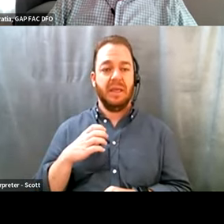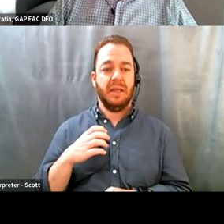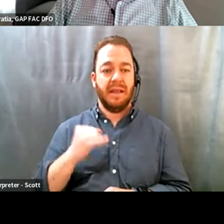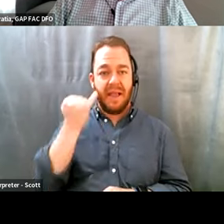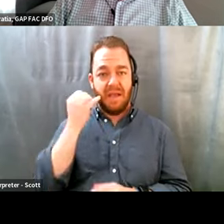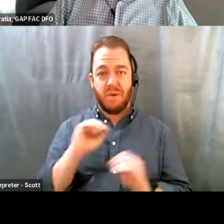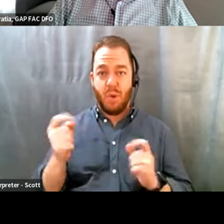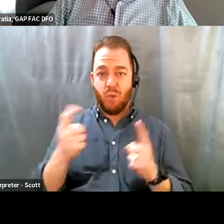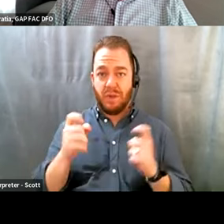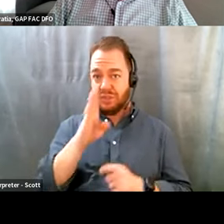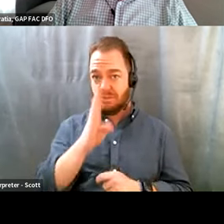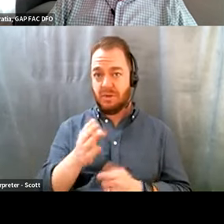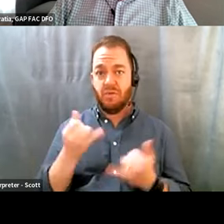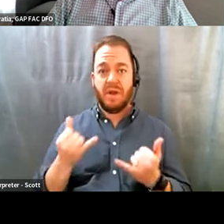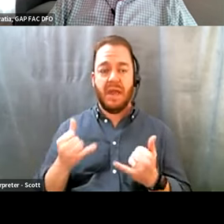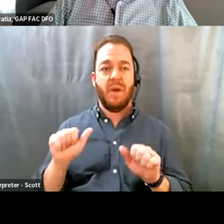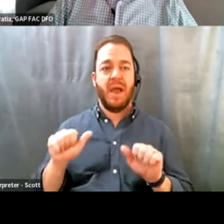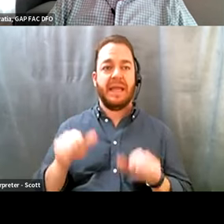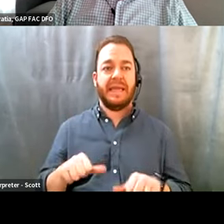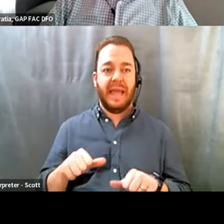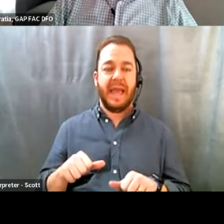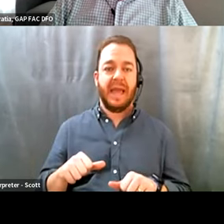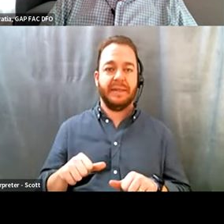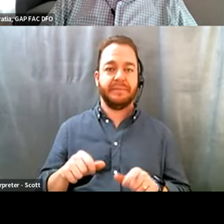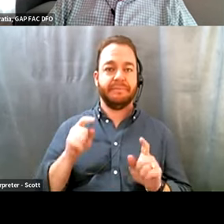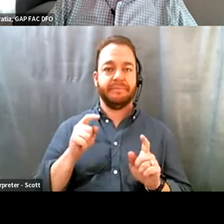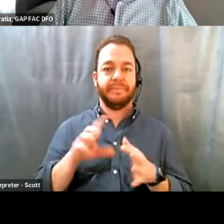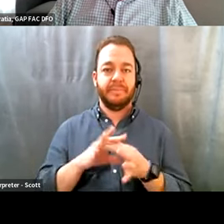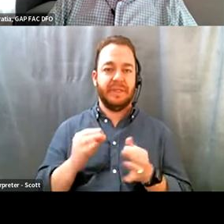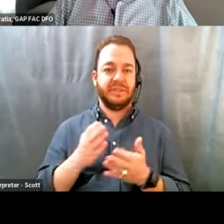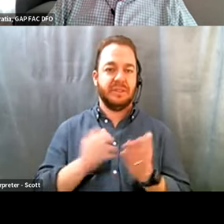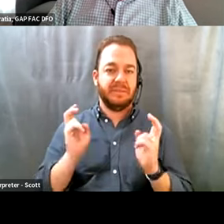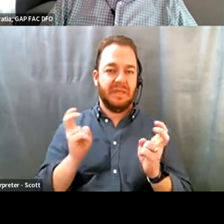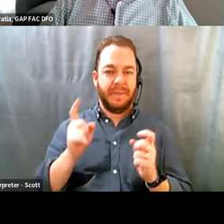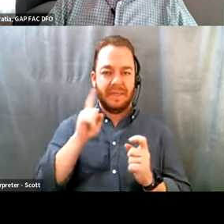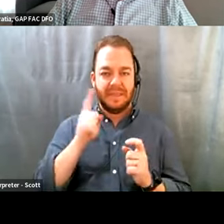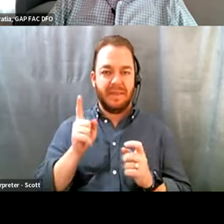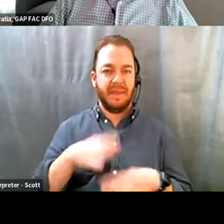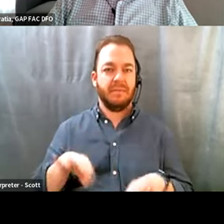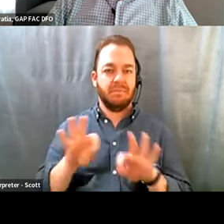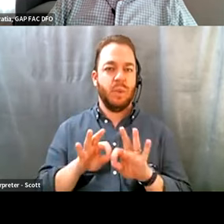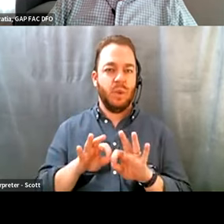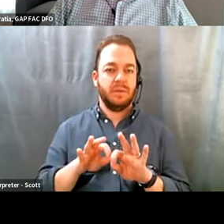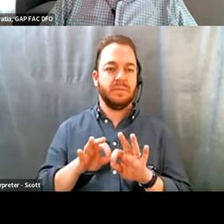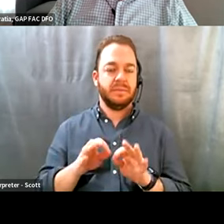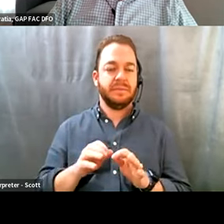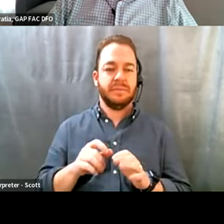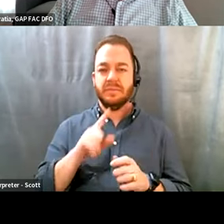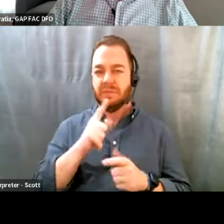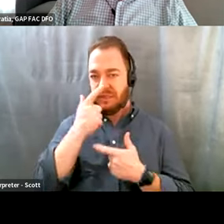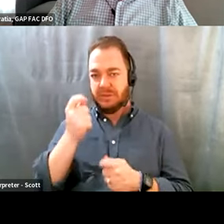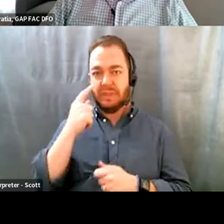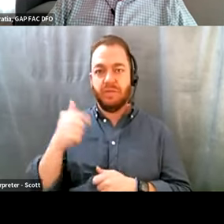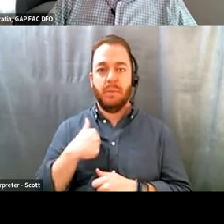don't have any questions directly right away, then I could hit a couple of the topics that I think are are most interesting to